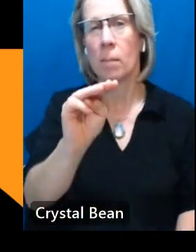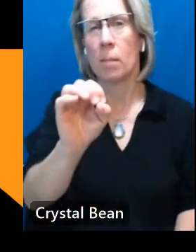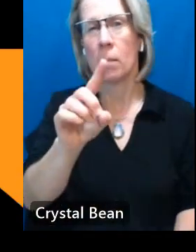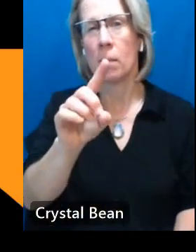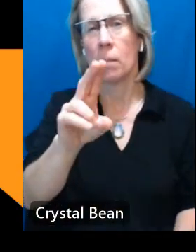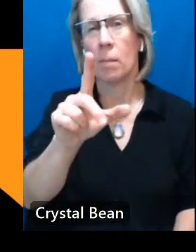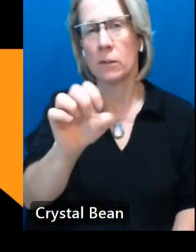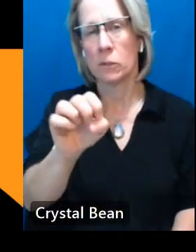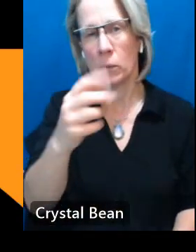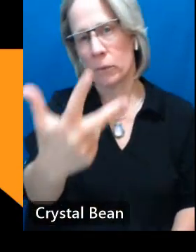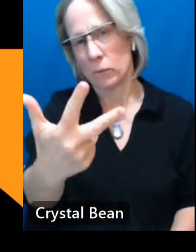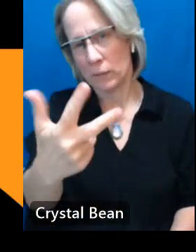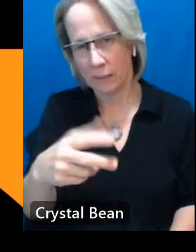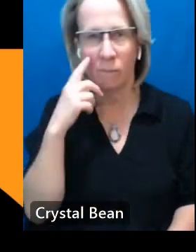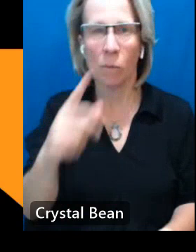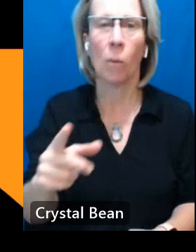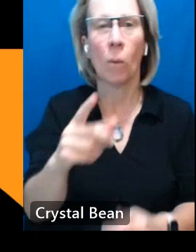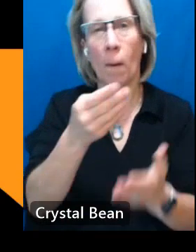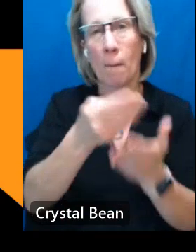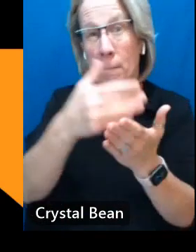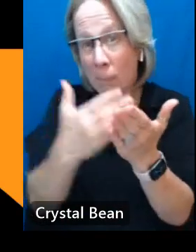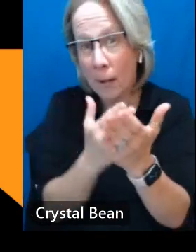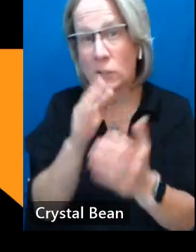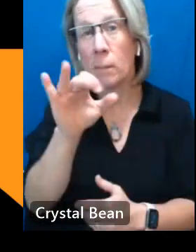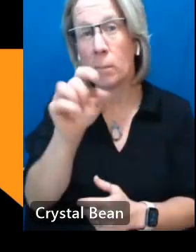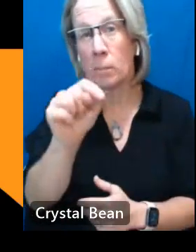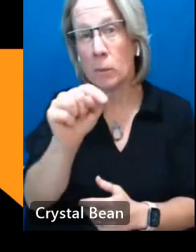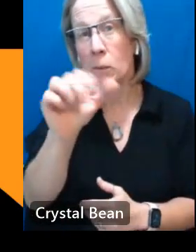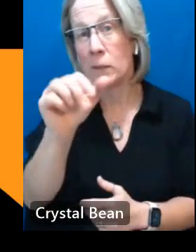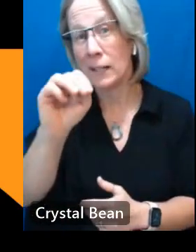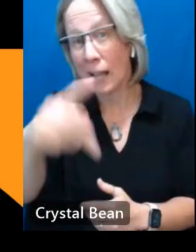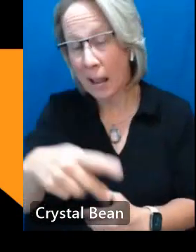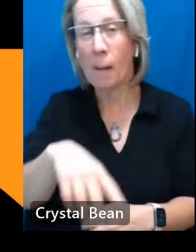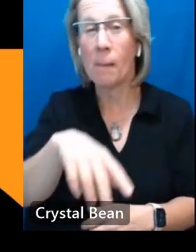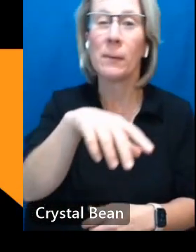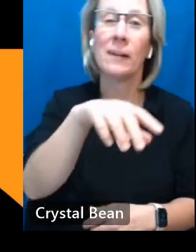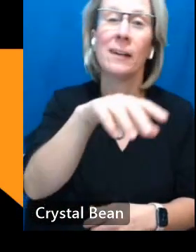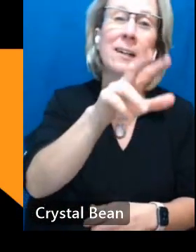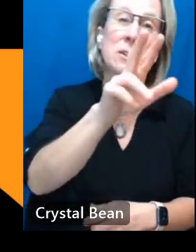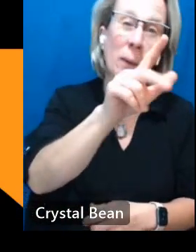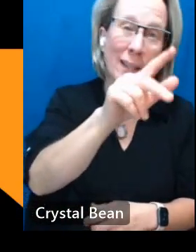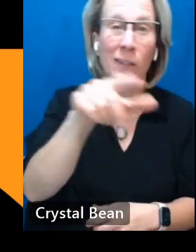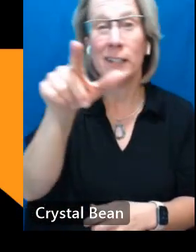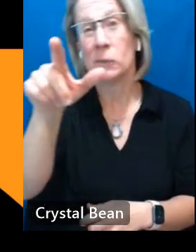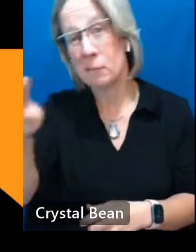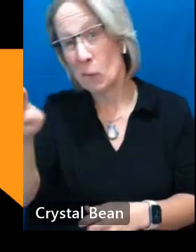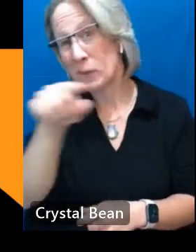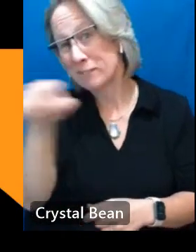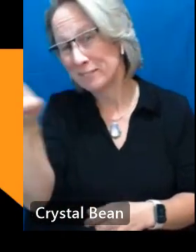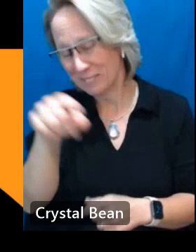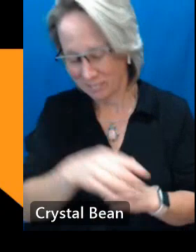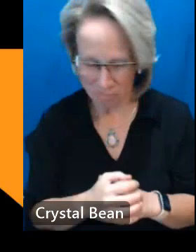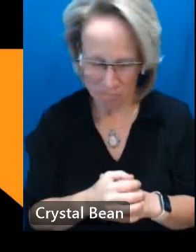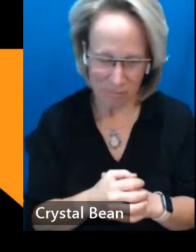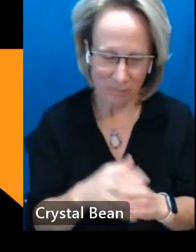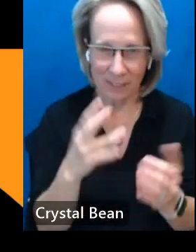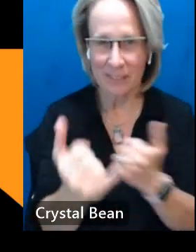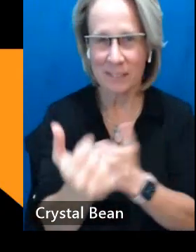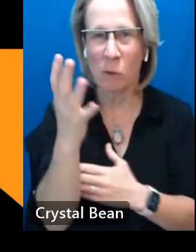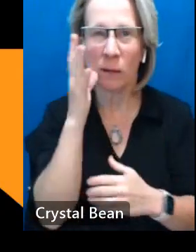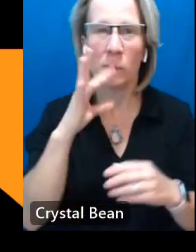Bootcamp FY24, 2023. This morning, we're going to be talking about the share